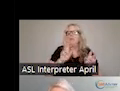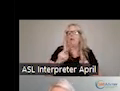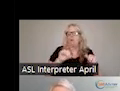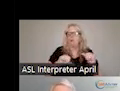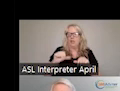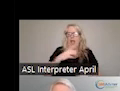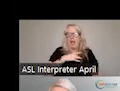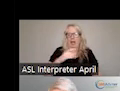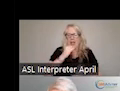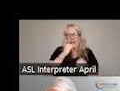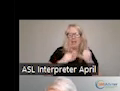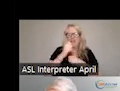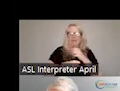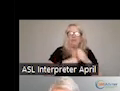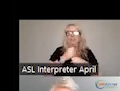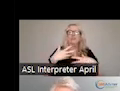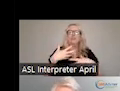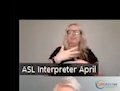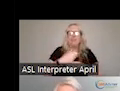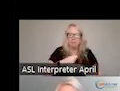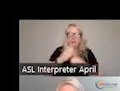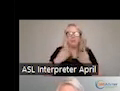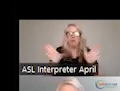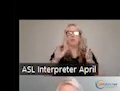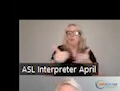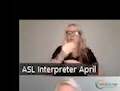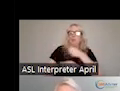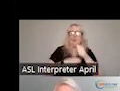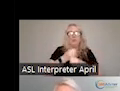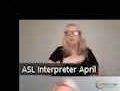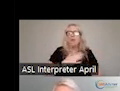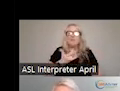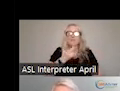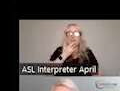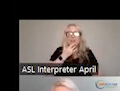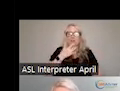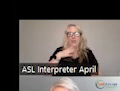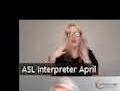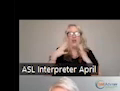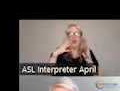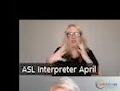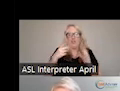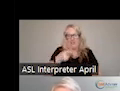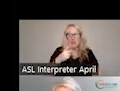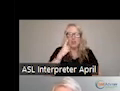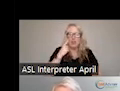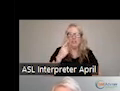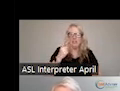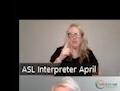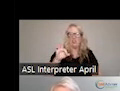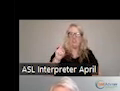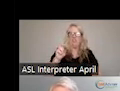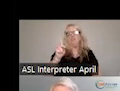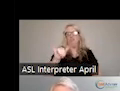year summaries, just in general. New Year's is my favorite holiday. And this one is always good because it's got some real funky things that came out